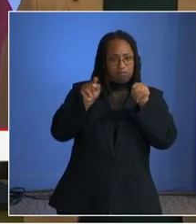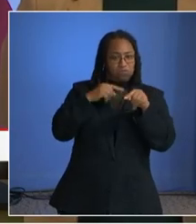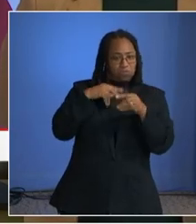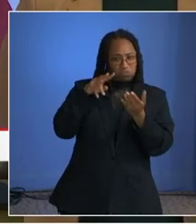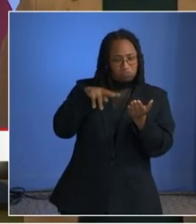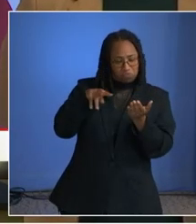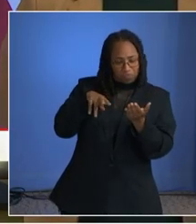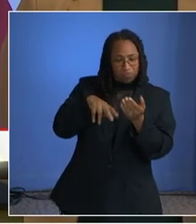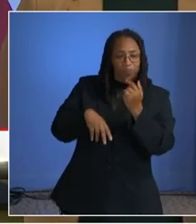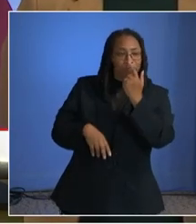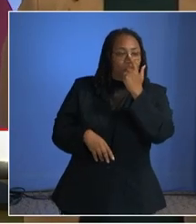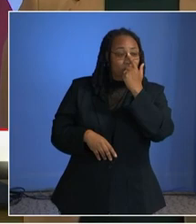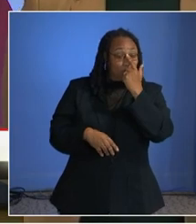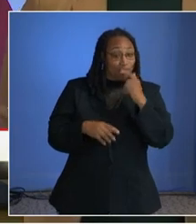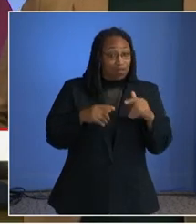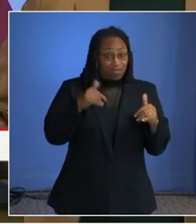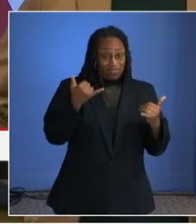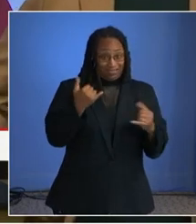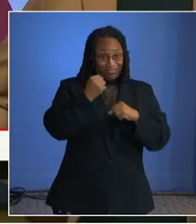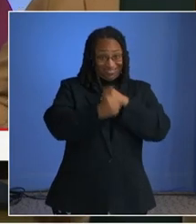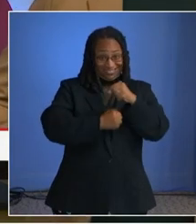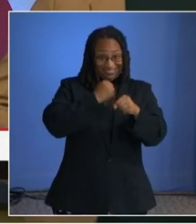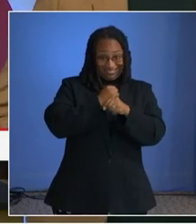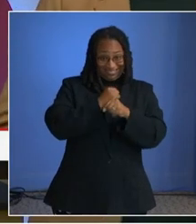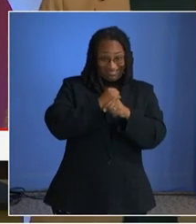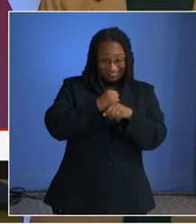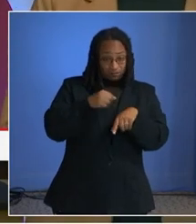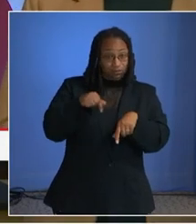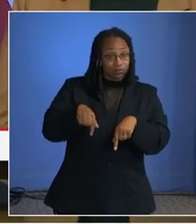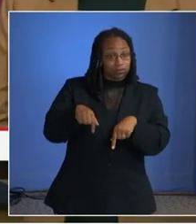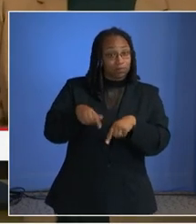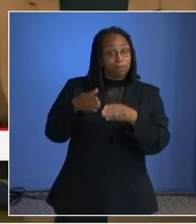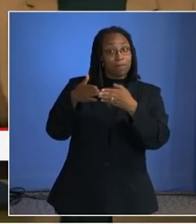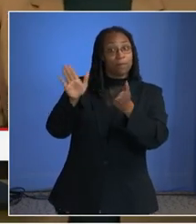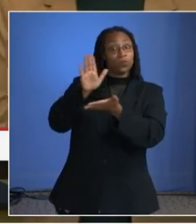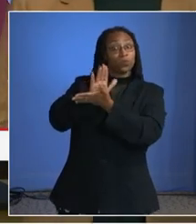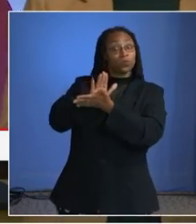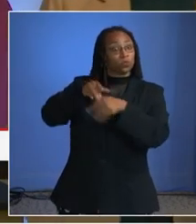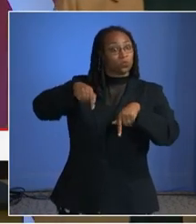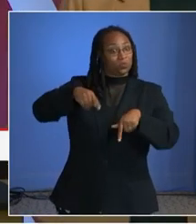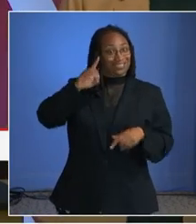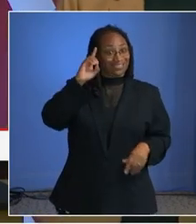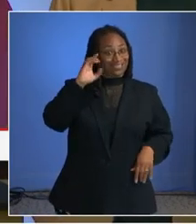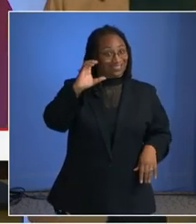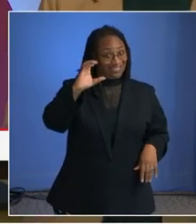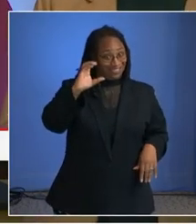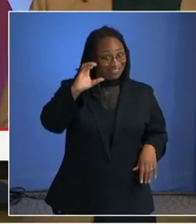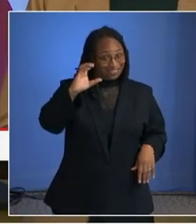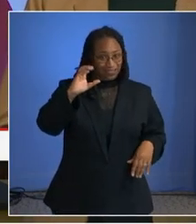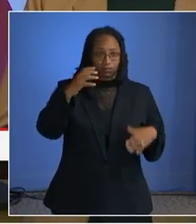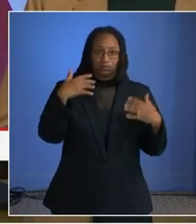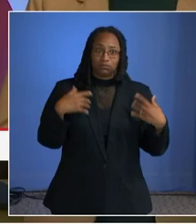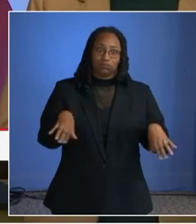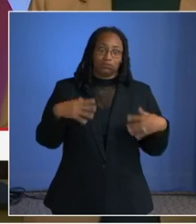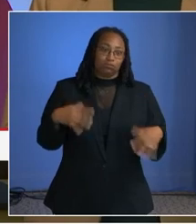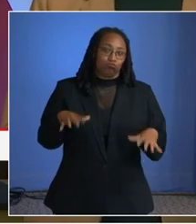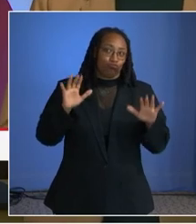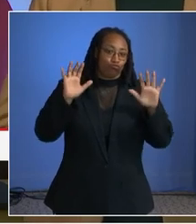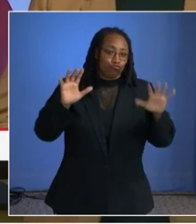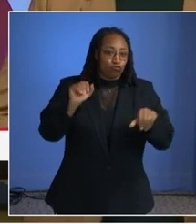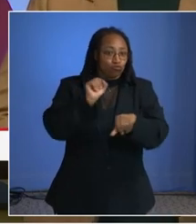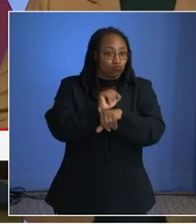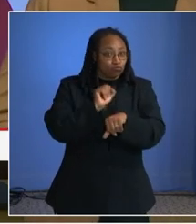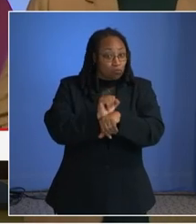hired, particularly their teacher openings. They have some number just in that profession that leave at the end of each school year, and